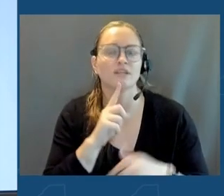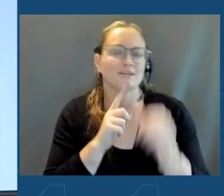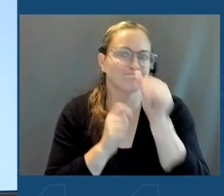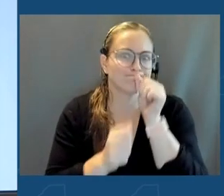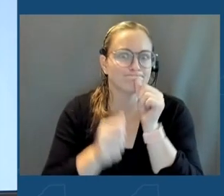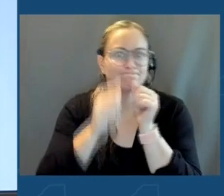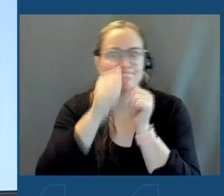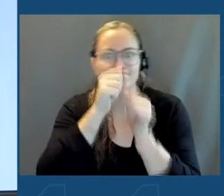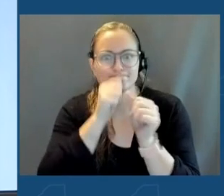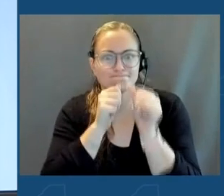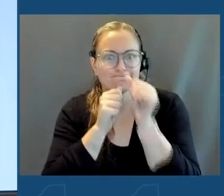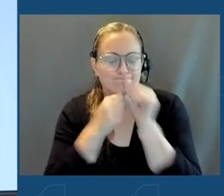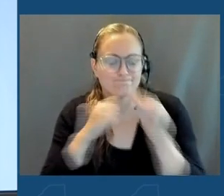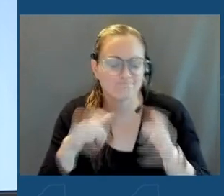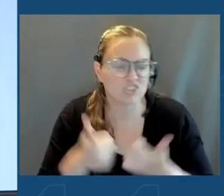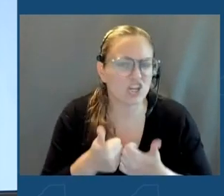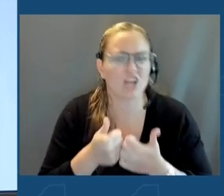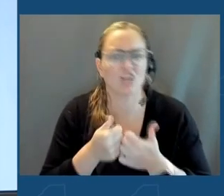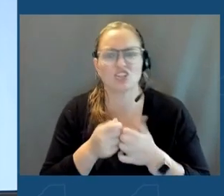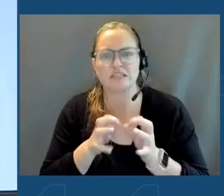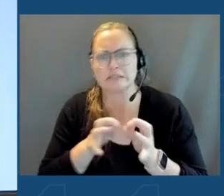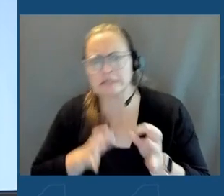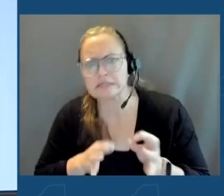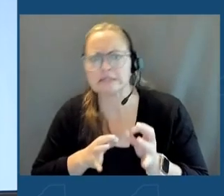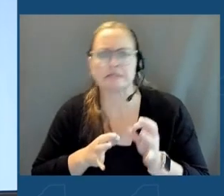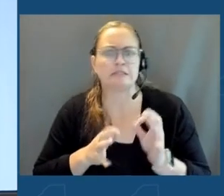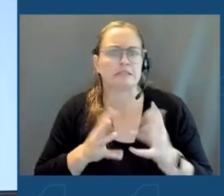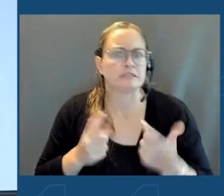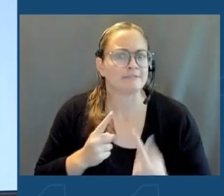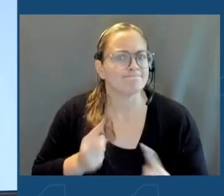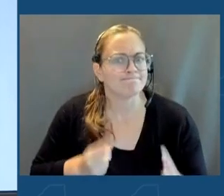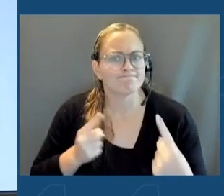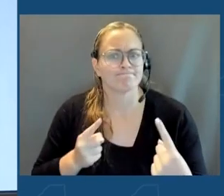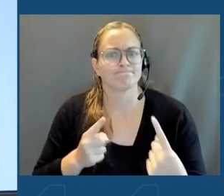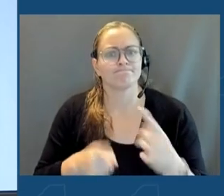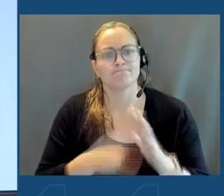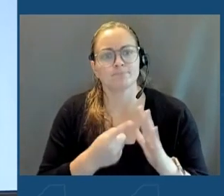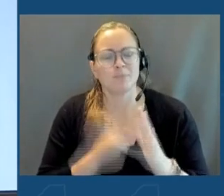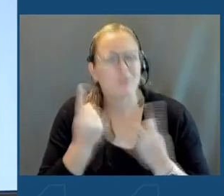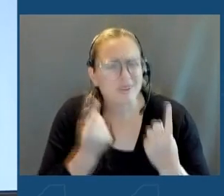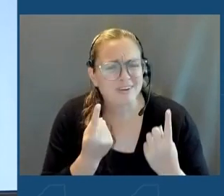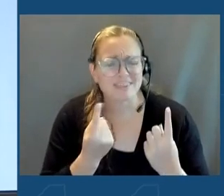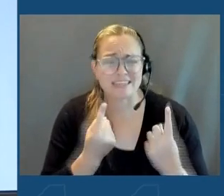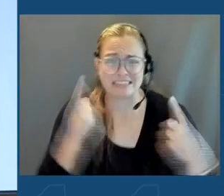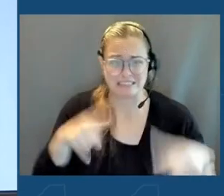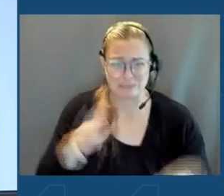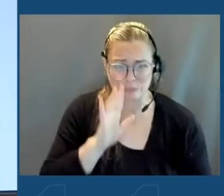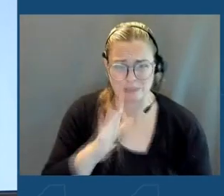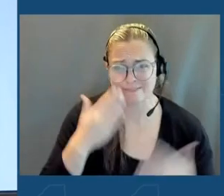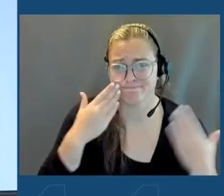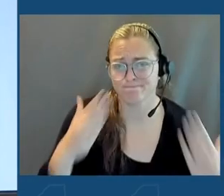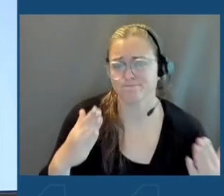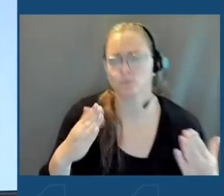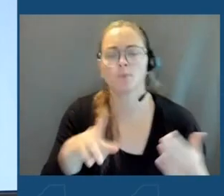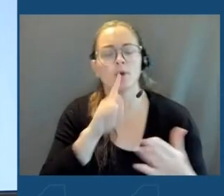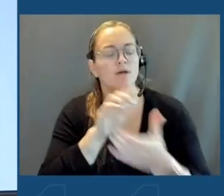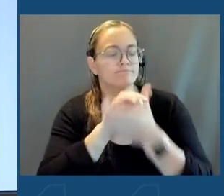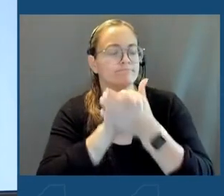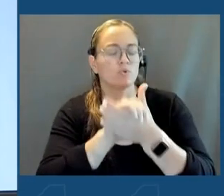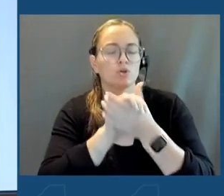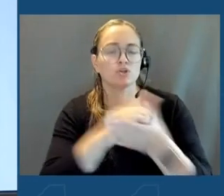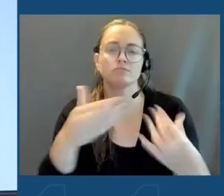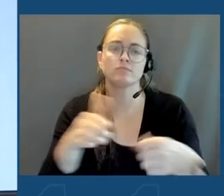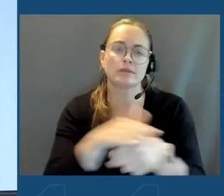and challenges and setbacks. And sometimes just wondering, is this really going to happen? I just want to congratulate the